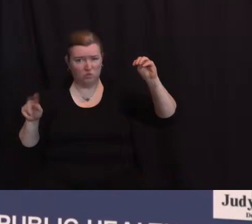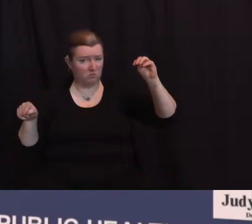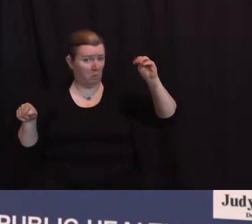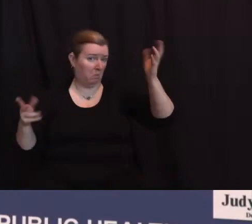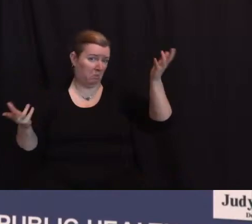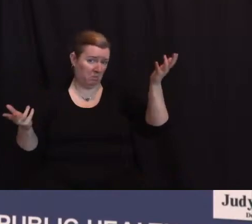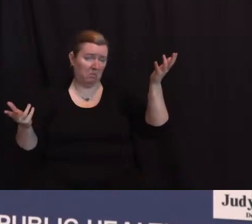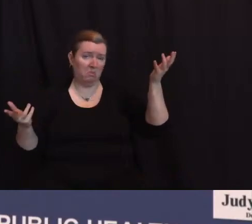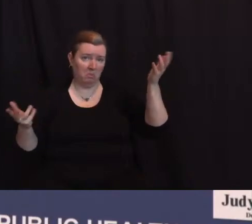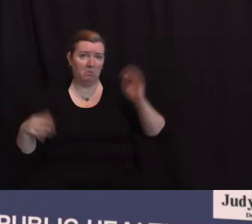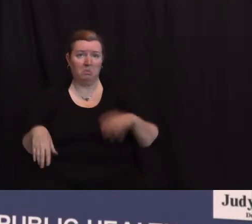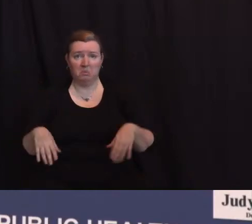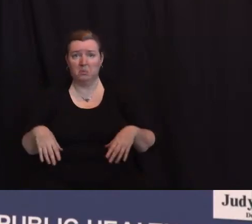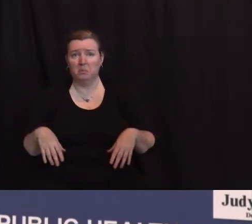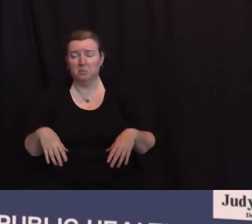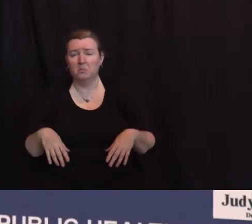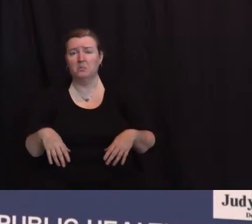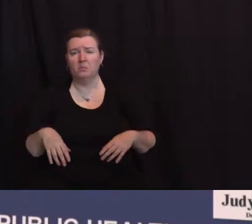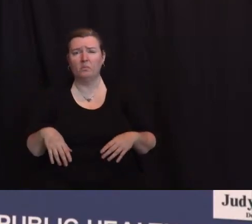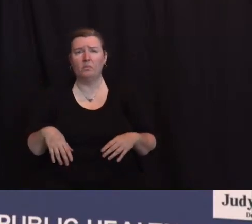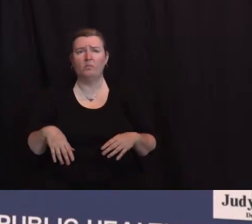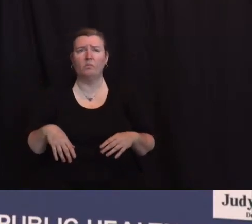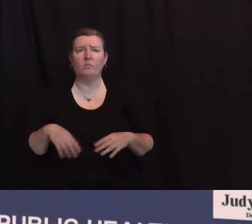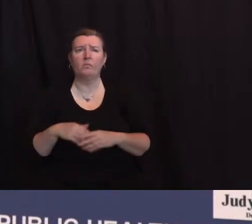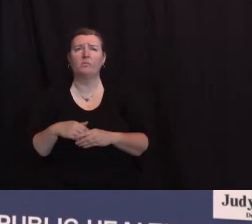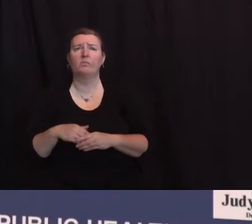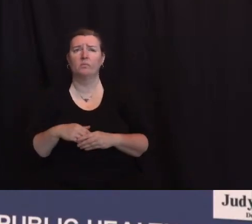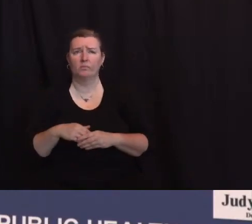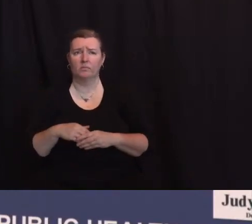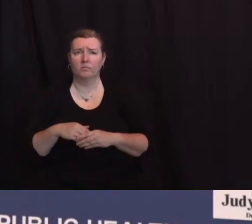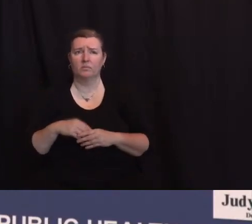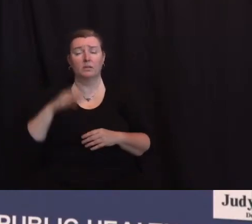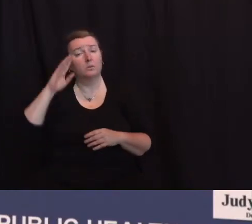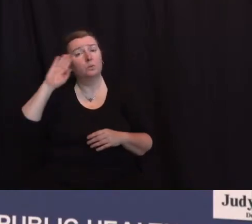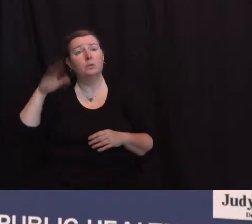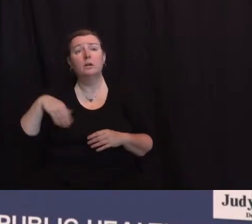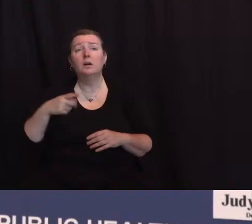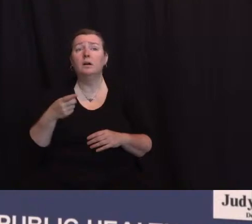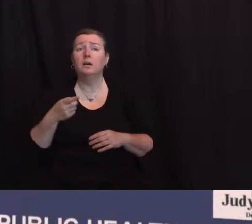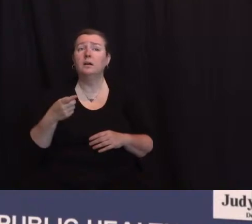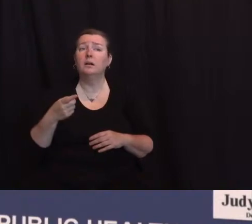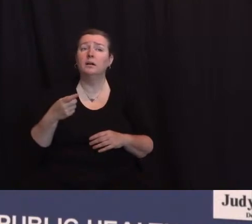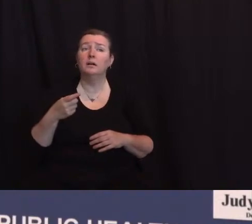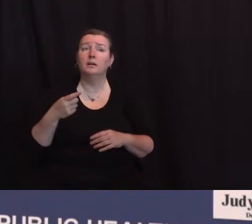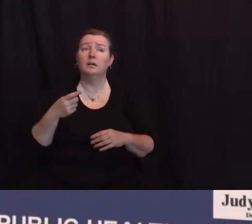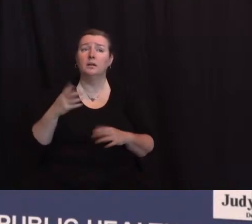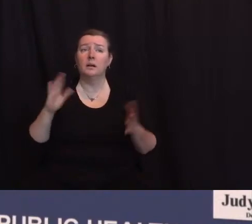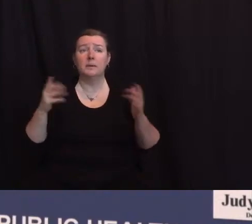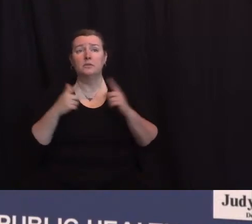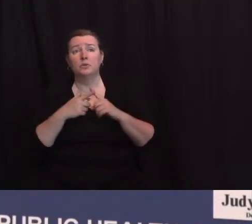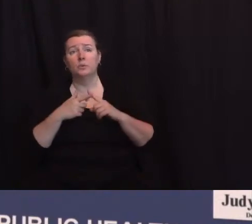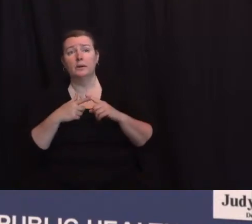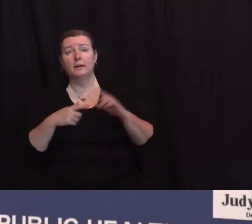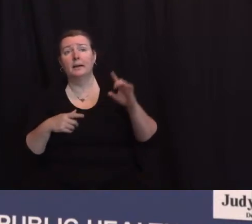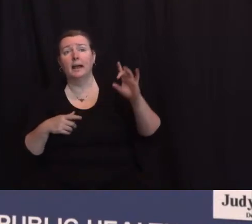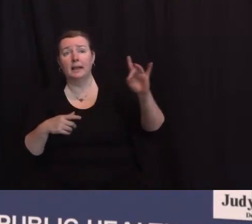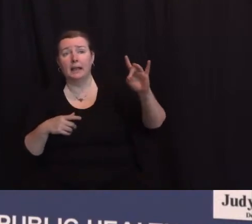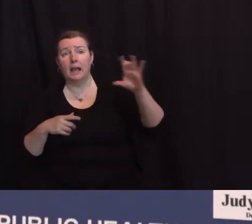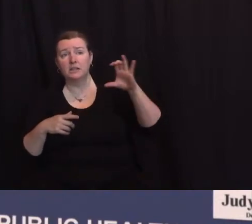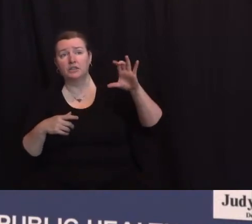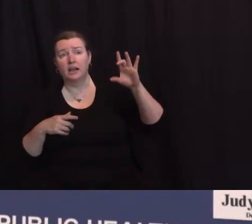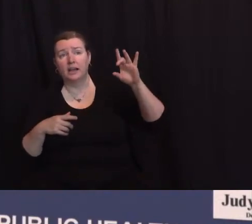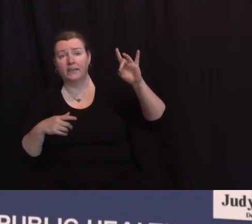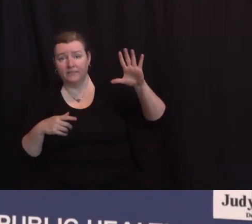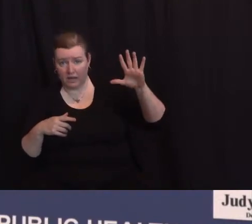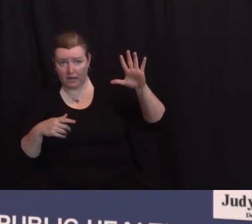lifetime, about 885 people per million will drown. 395 per million will choke to death, and 7 per million will